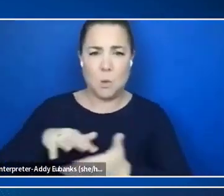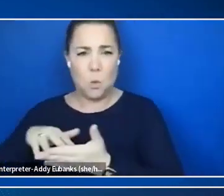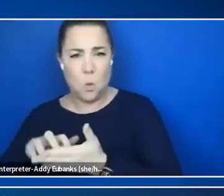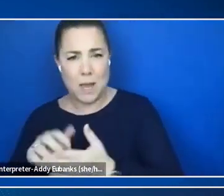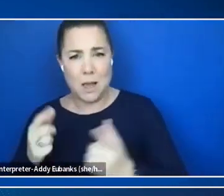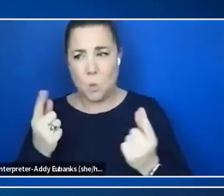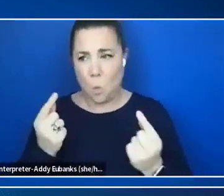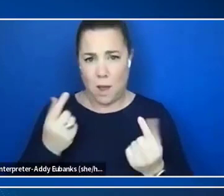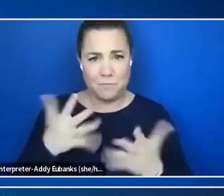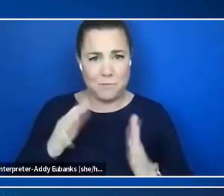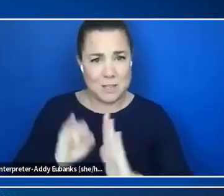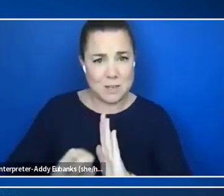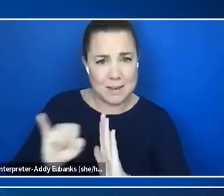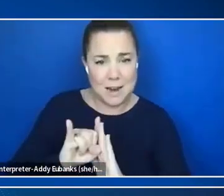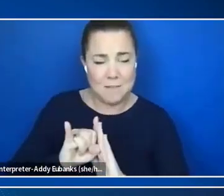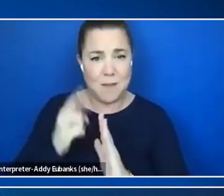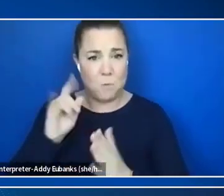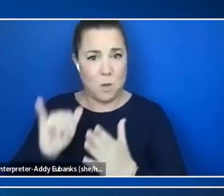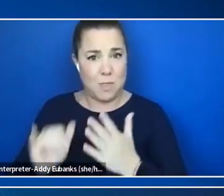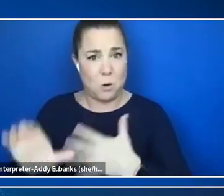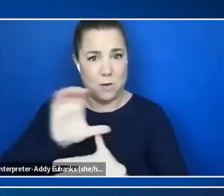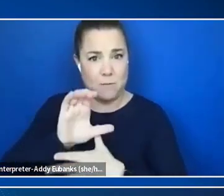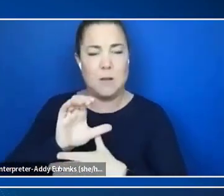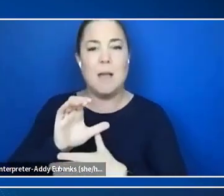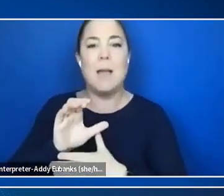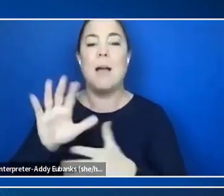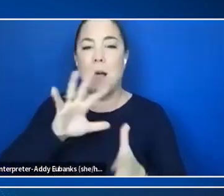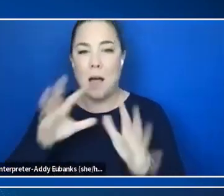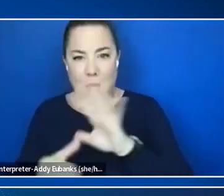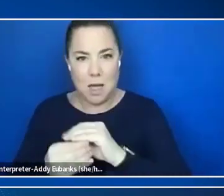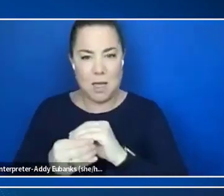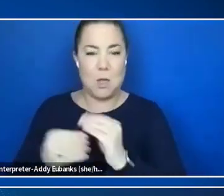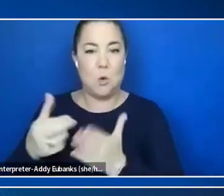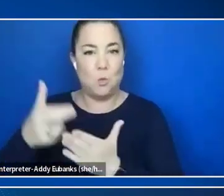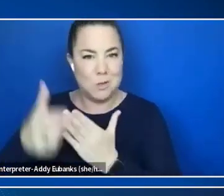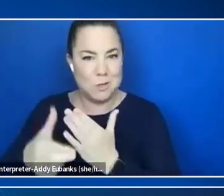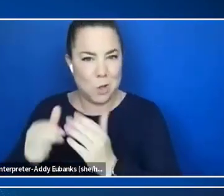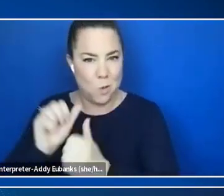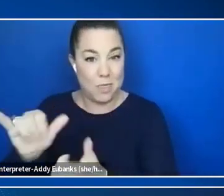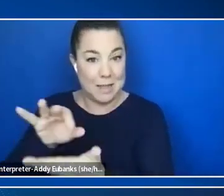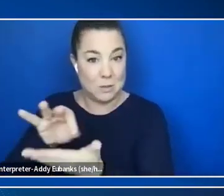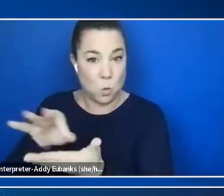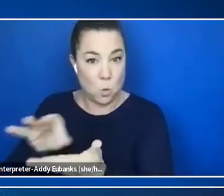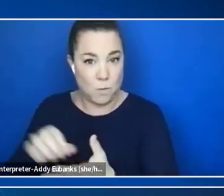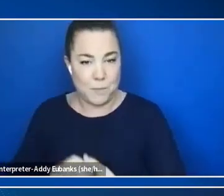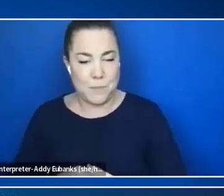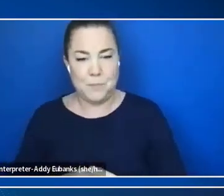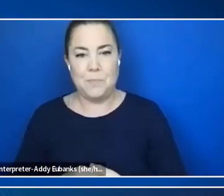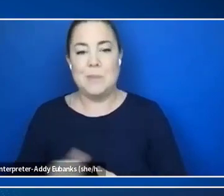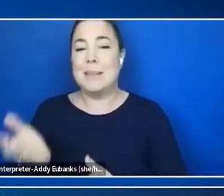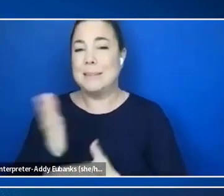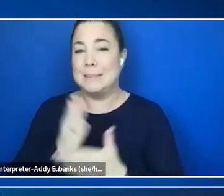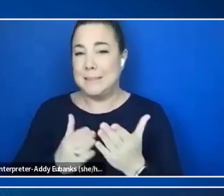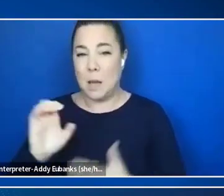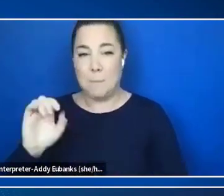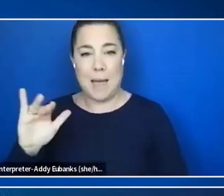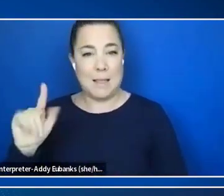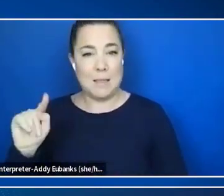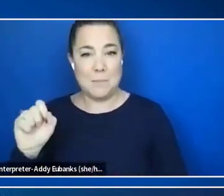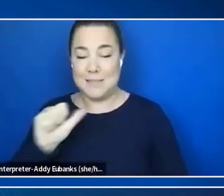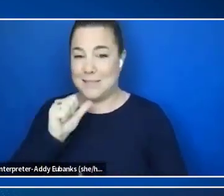in the review criteria to come up with that score. So there are elements that don't receive scores